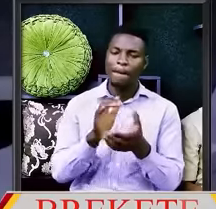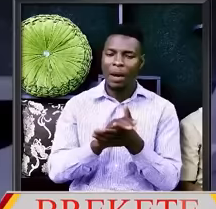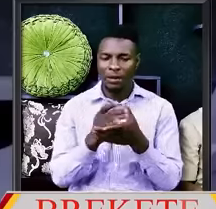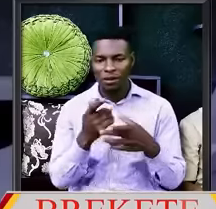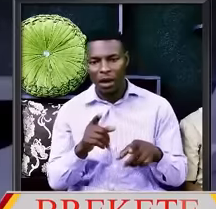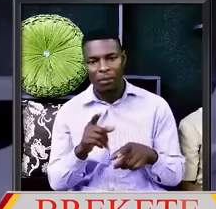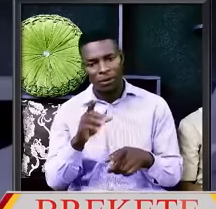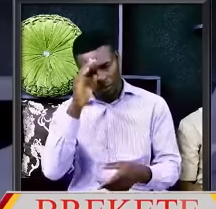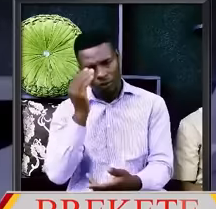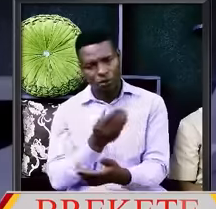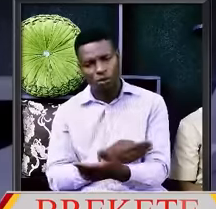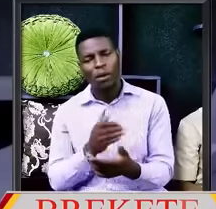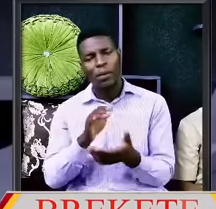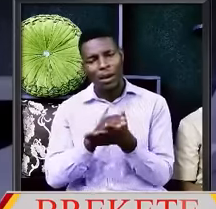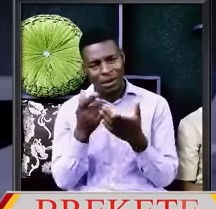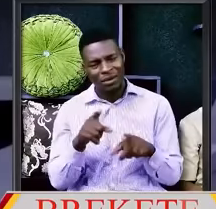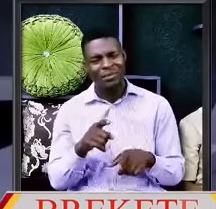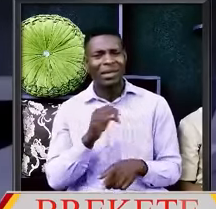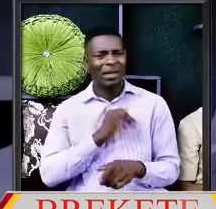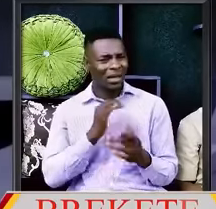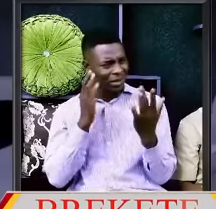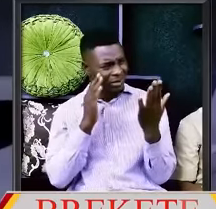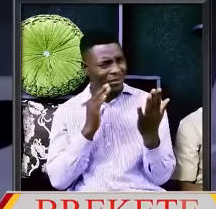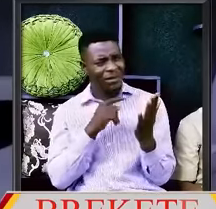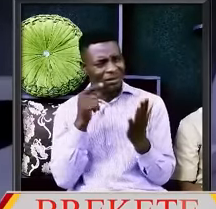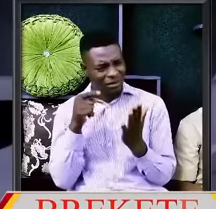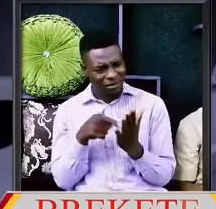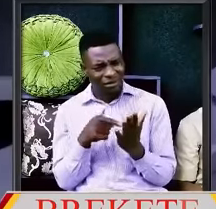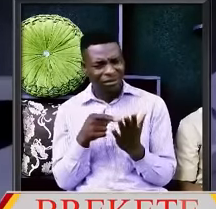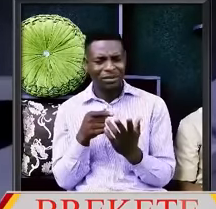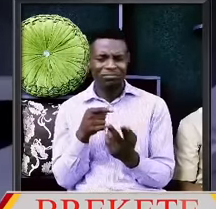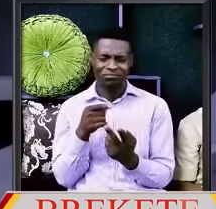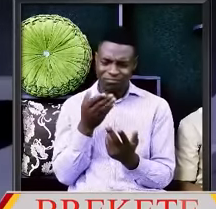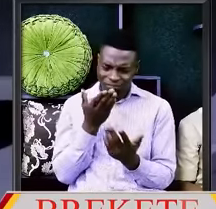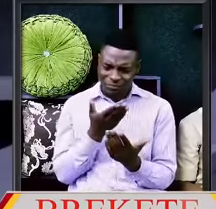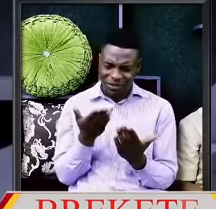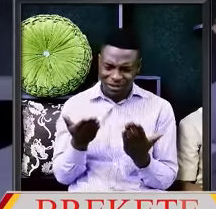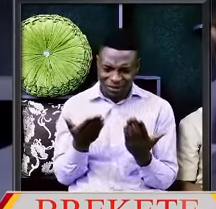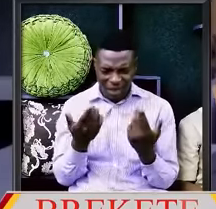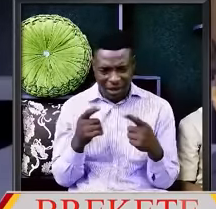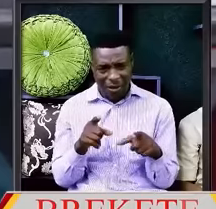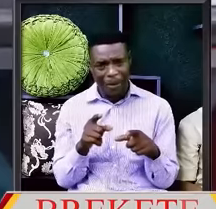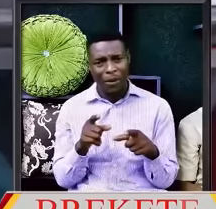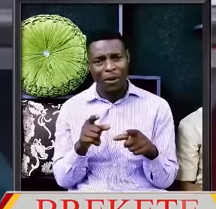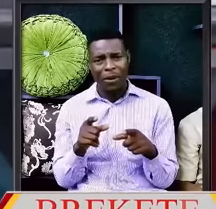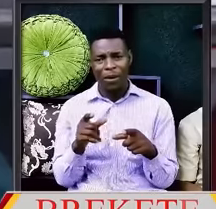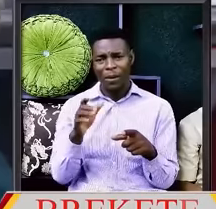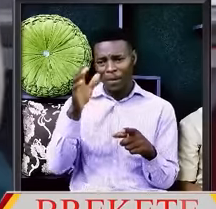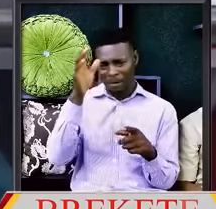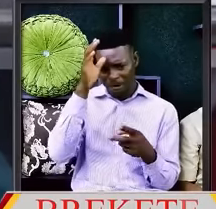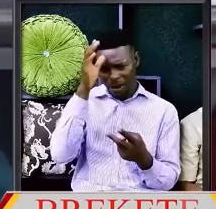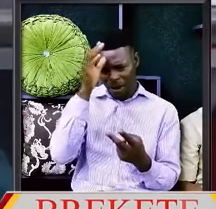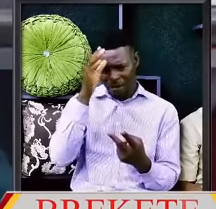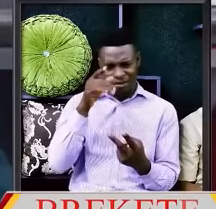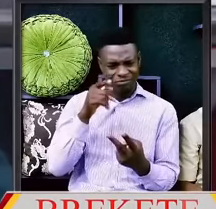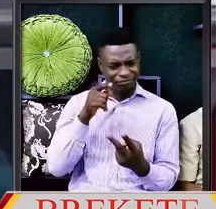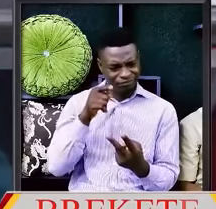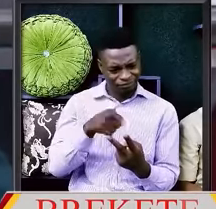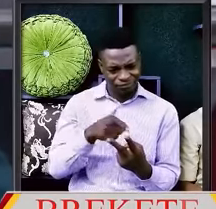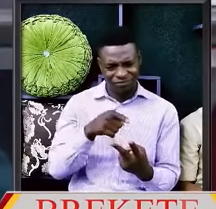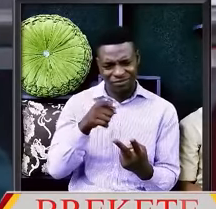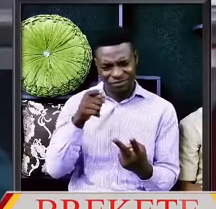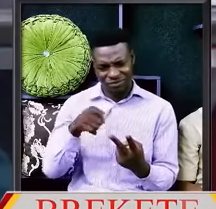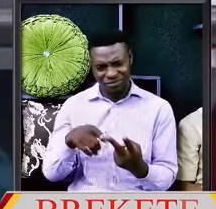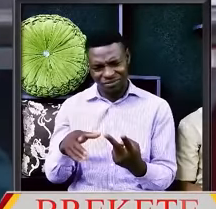the marriage go happen. At the expense, say, this thing will happen. Baba Mohbad, Mama Mohbad, and